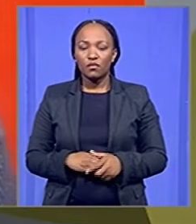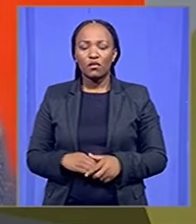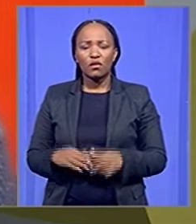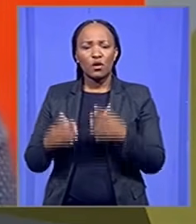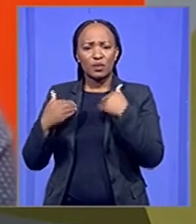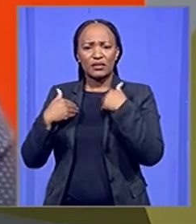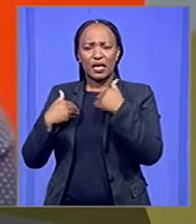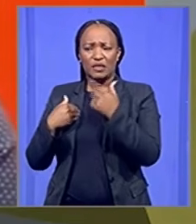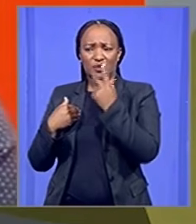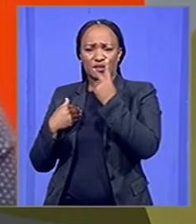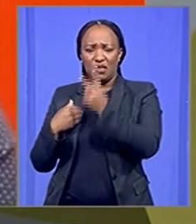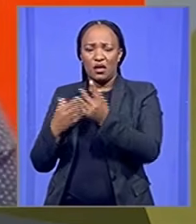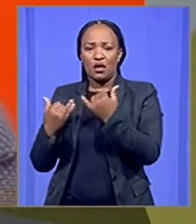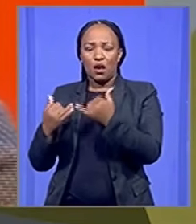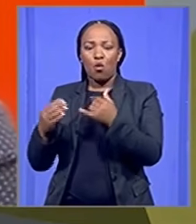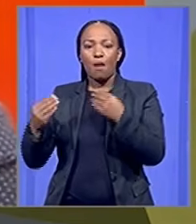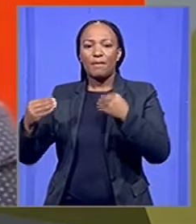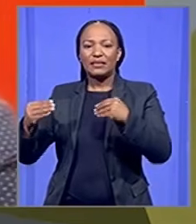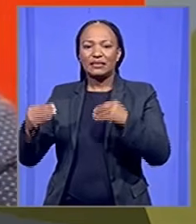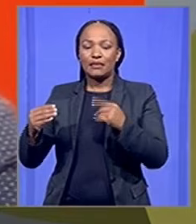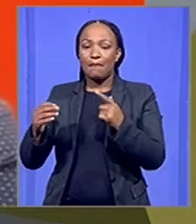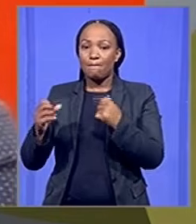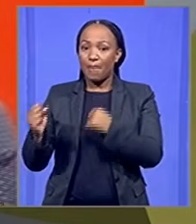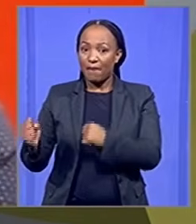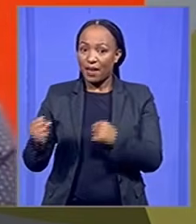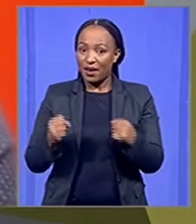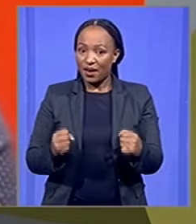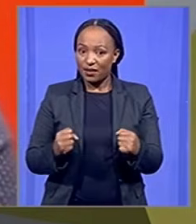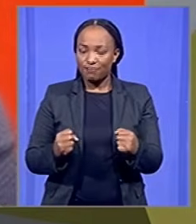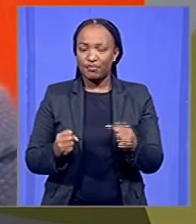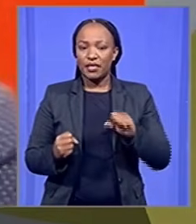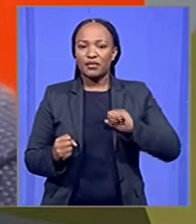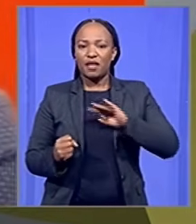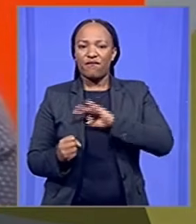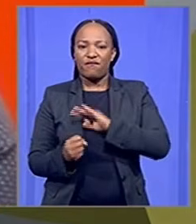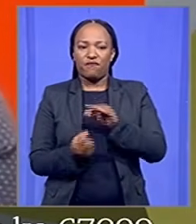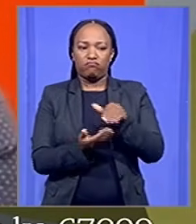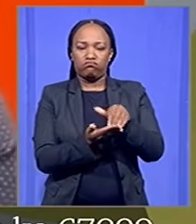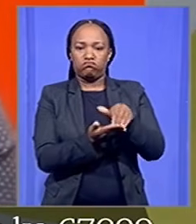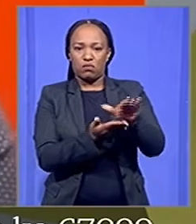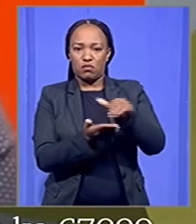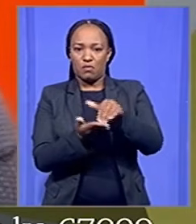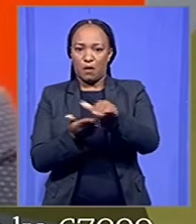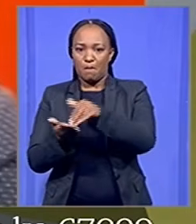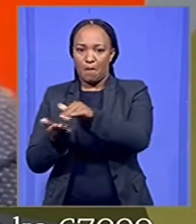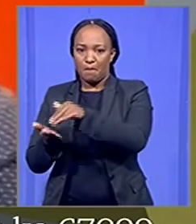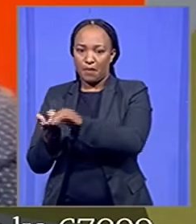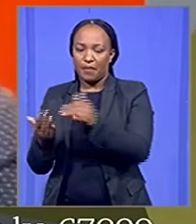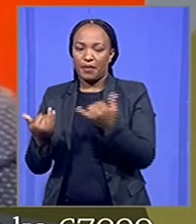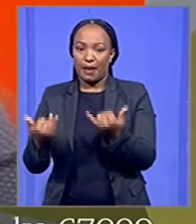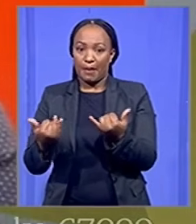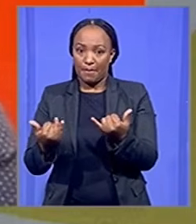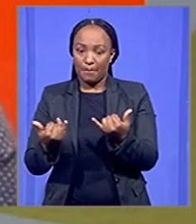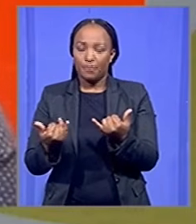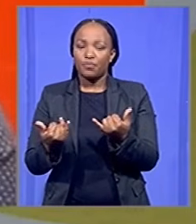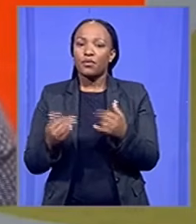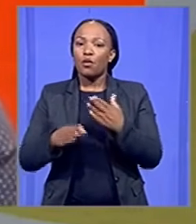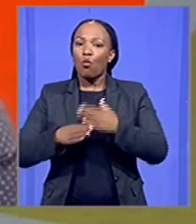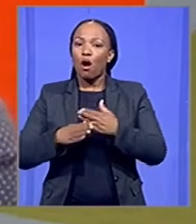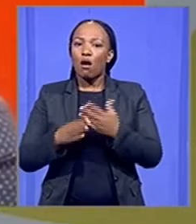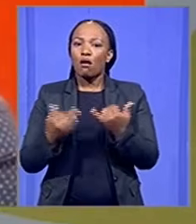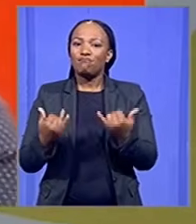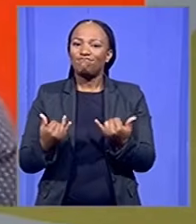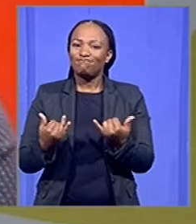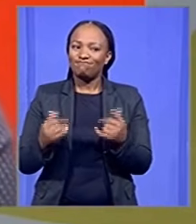are taking down in terms of permanent staff. So you're seeing non-permanent jobs being a defining feature now. Work is really